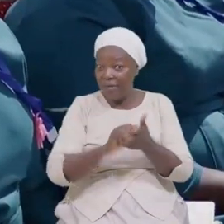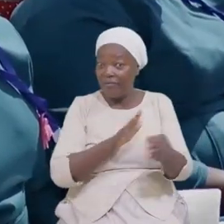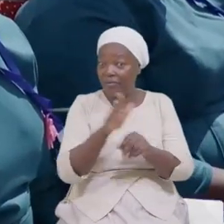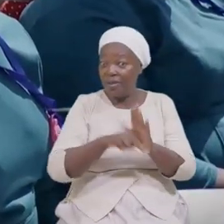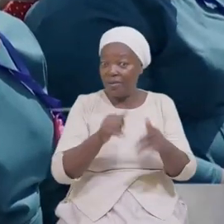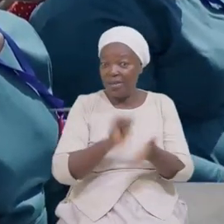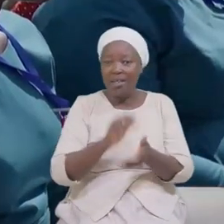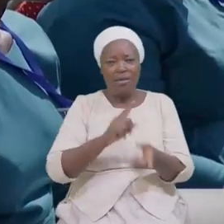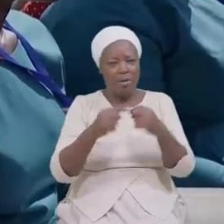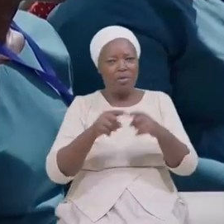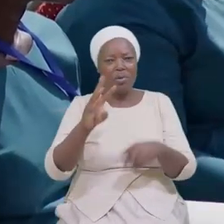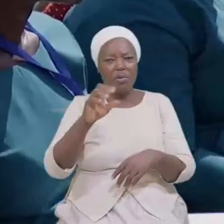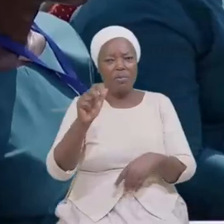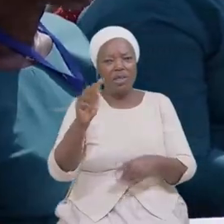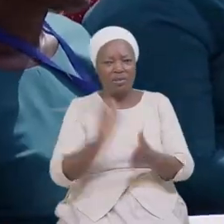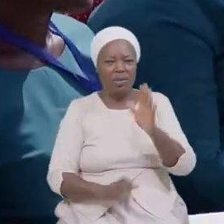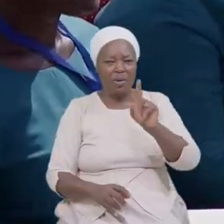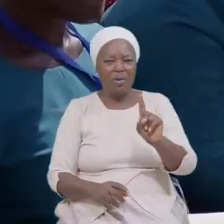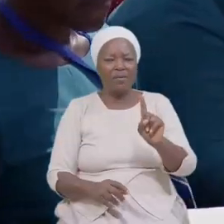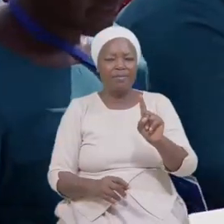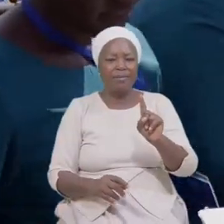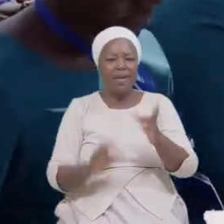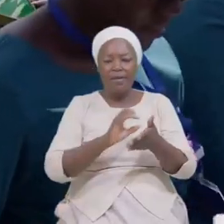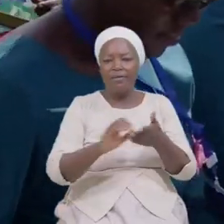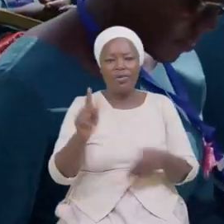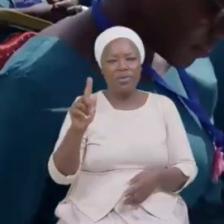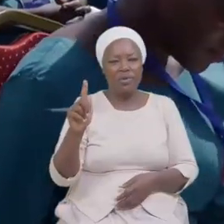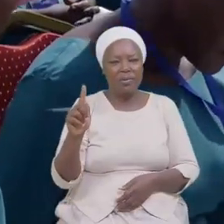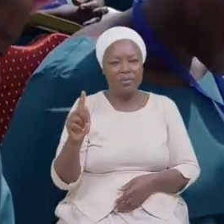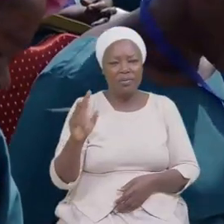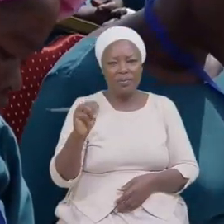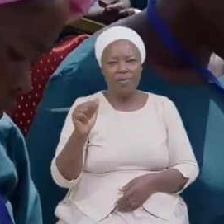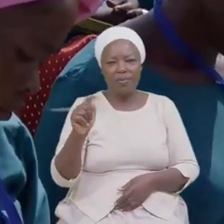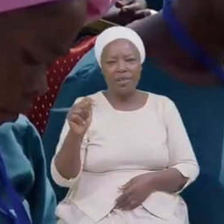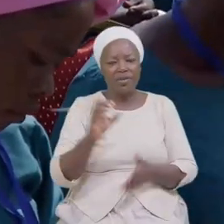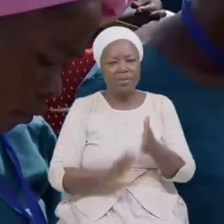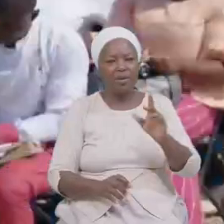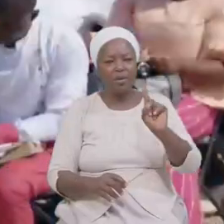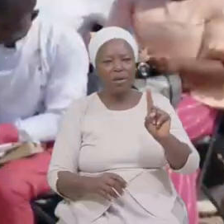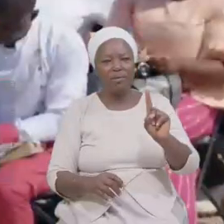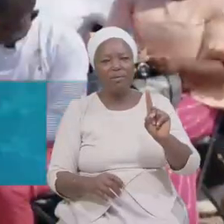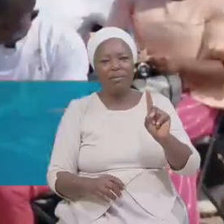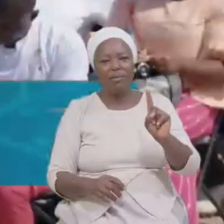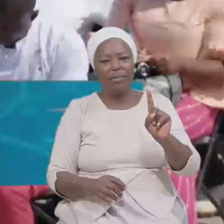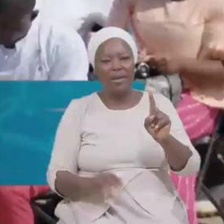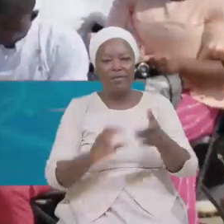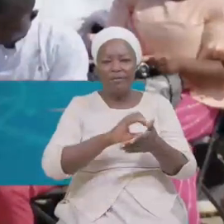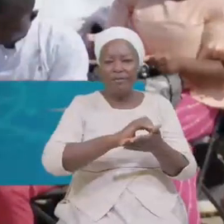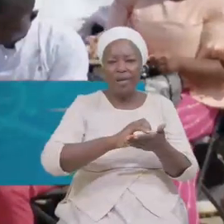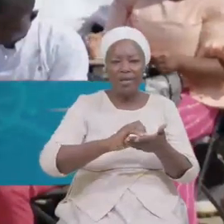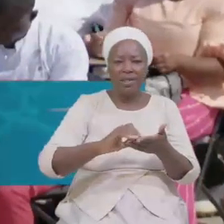1, reading from verse 21. In Matthew chapter 1, reading from